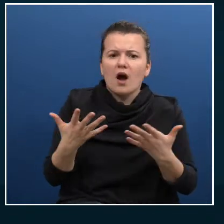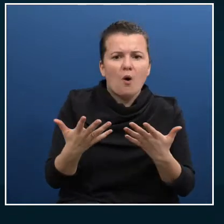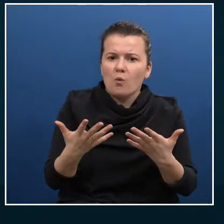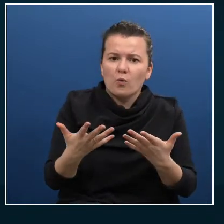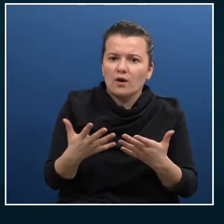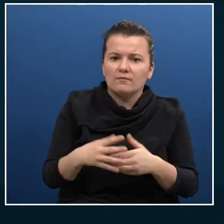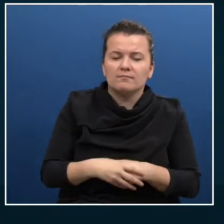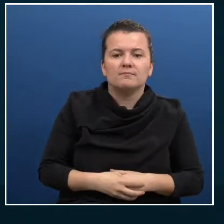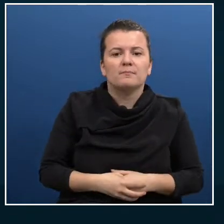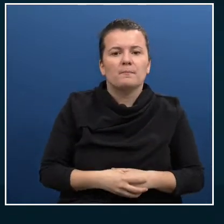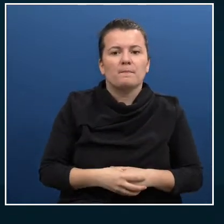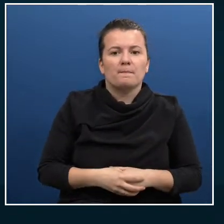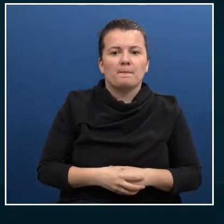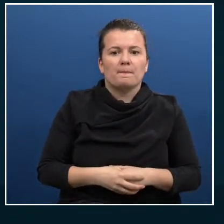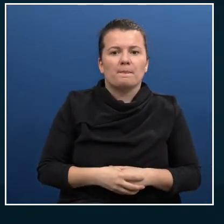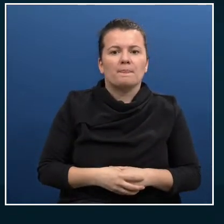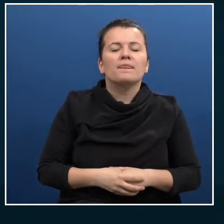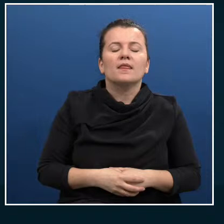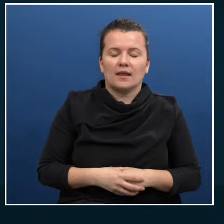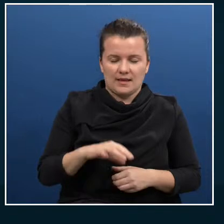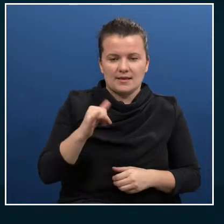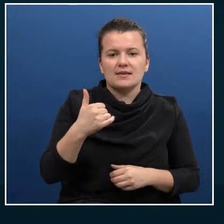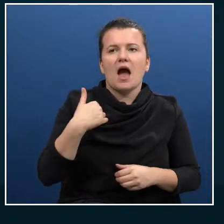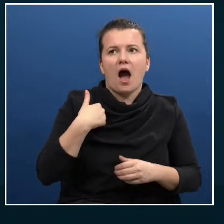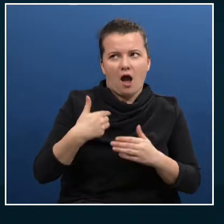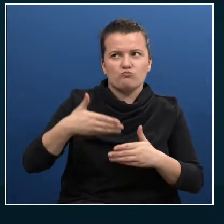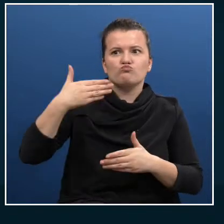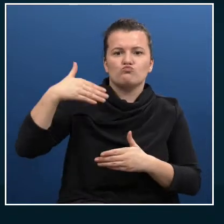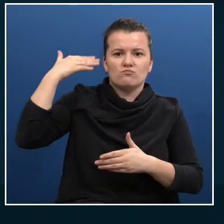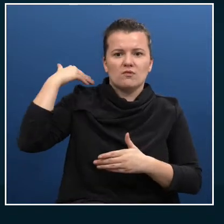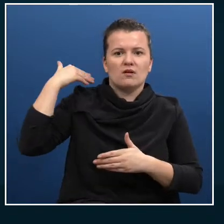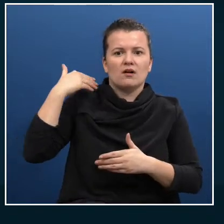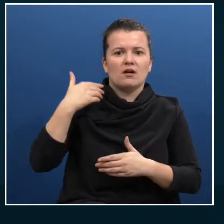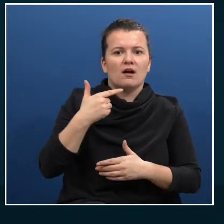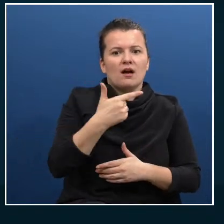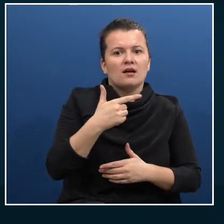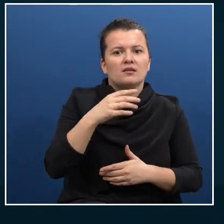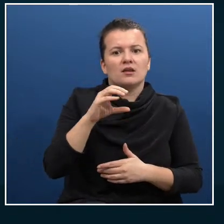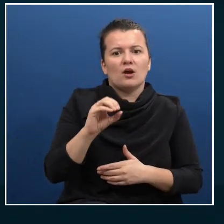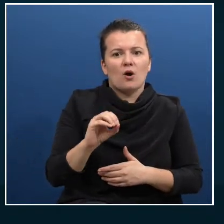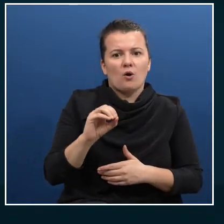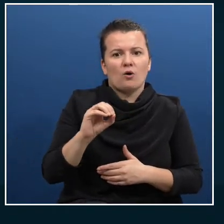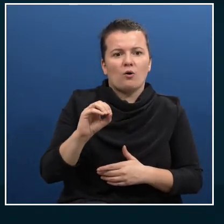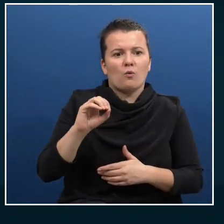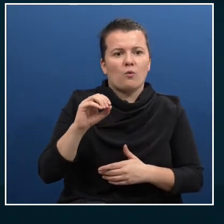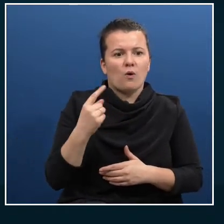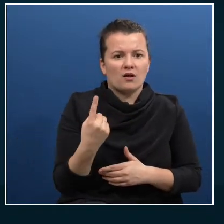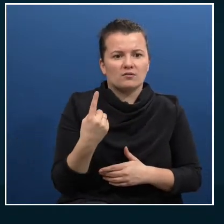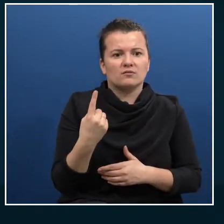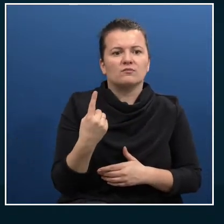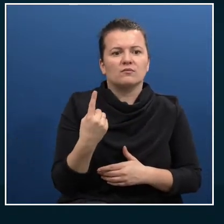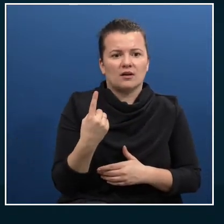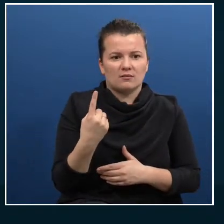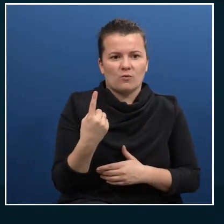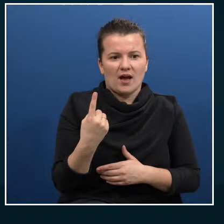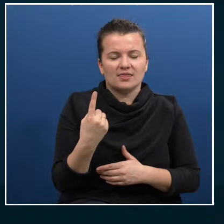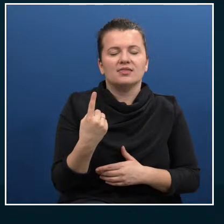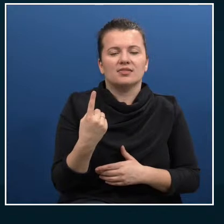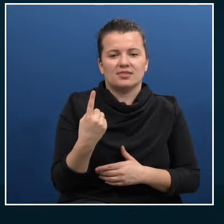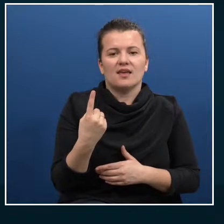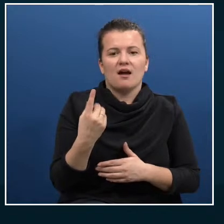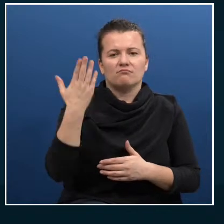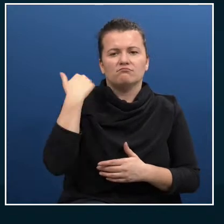Yeah, well, I personally started using it when it was at the 0.1 version back in August last year. I saw a session at, I think it